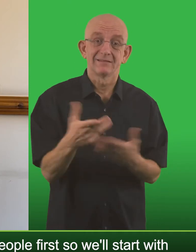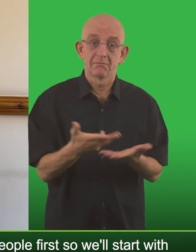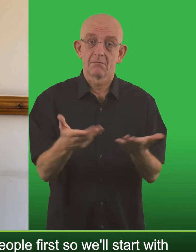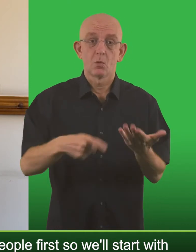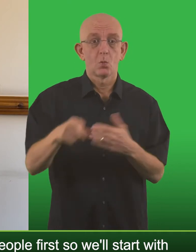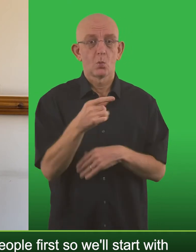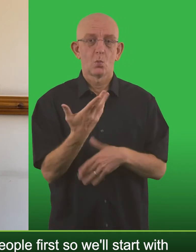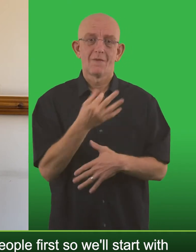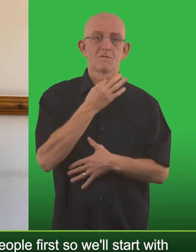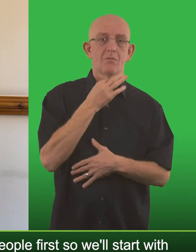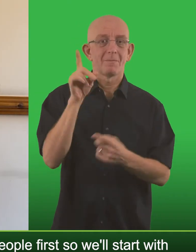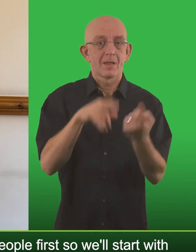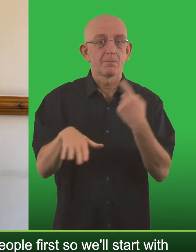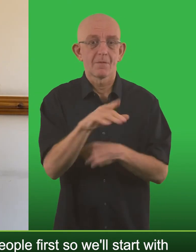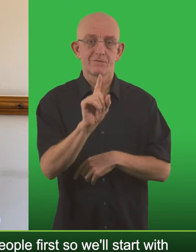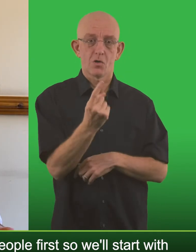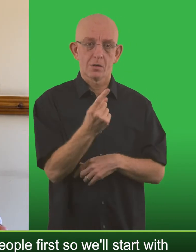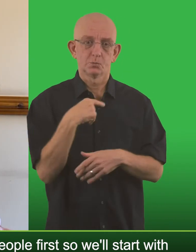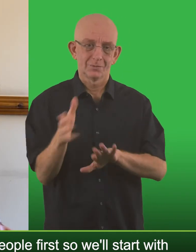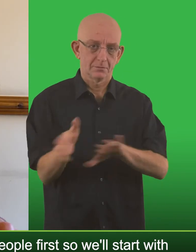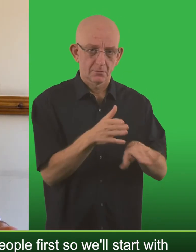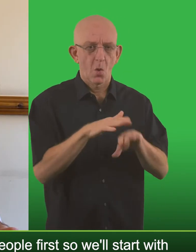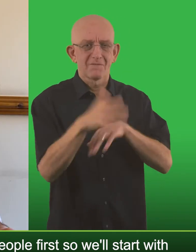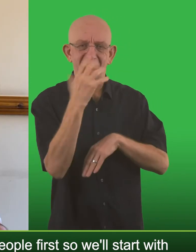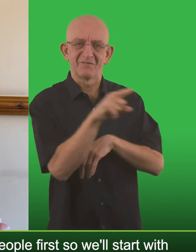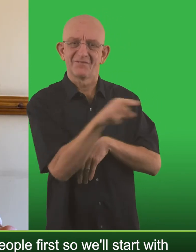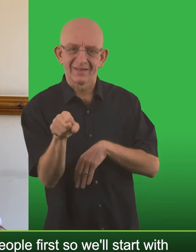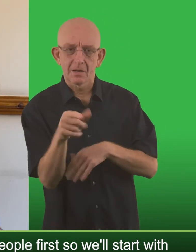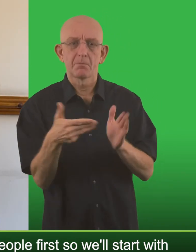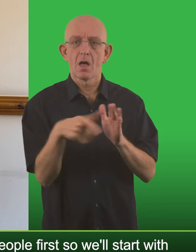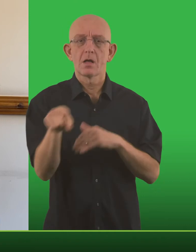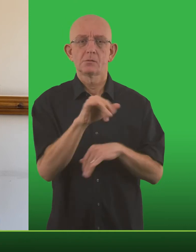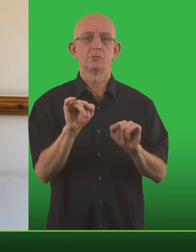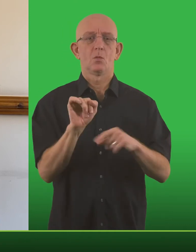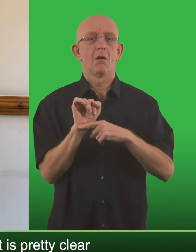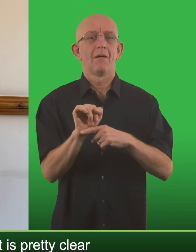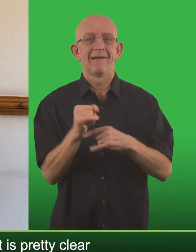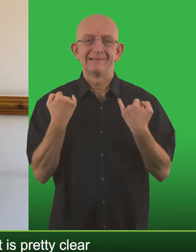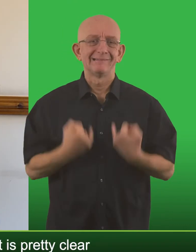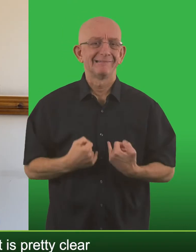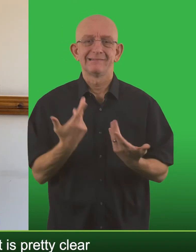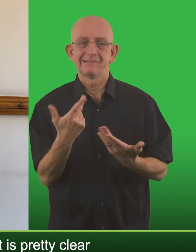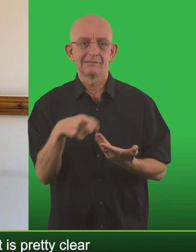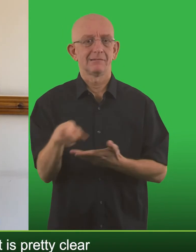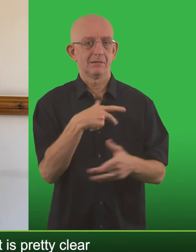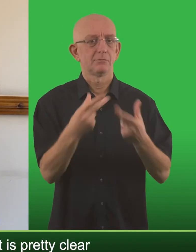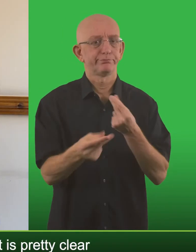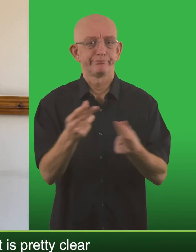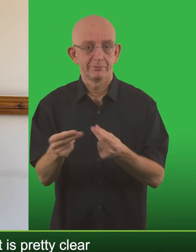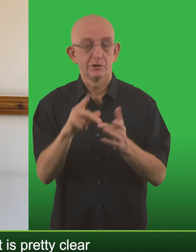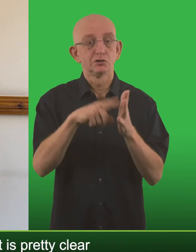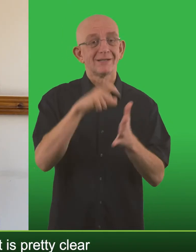people first, so we'll start with those over 50 and then immunosuppressed patients of all ages. And the JCVI's position on that is